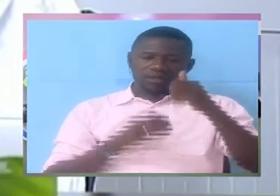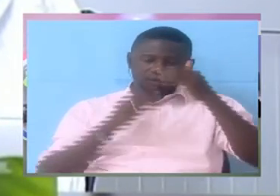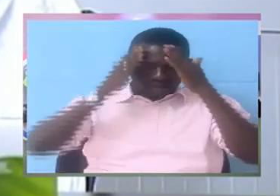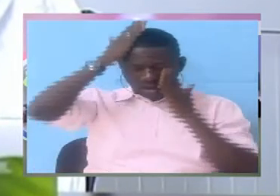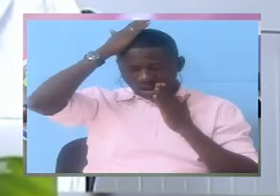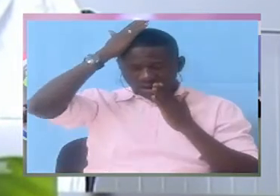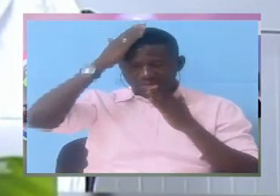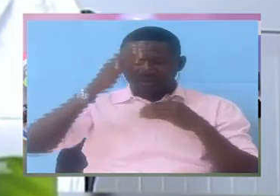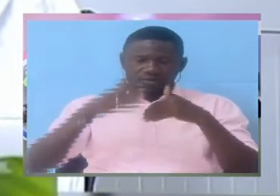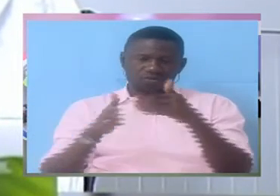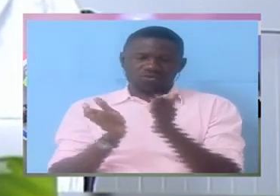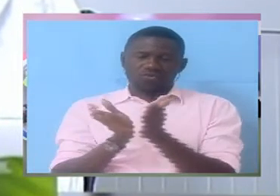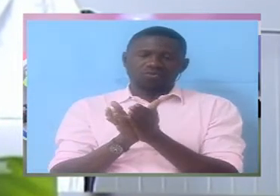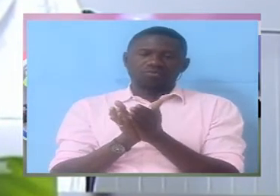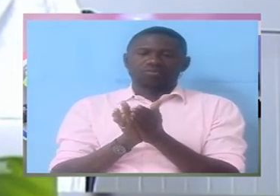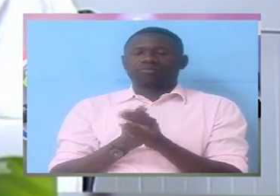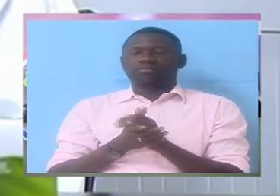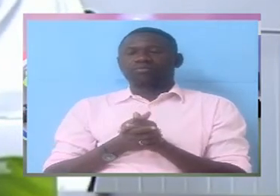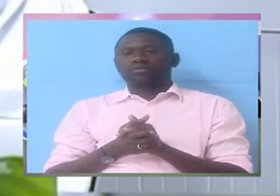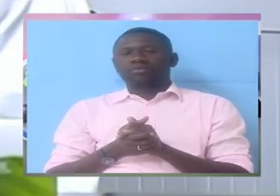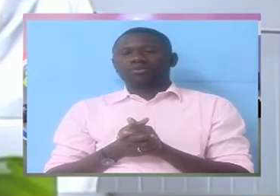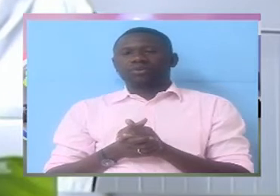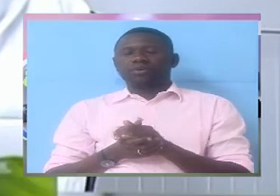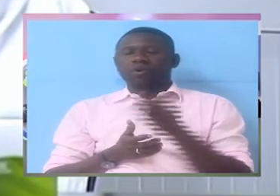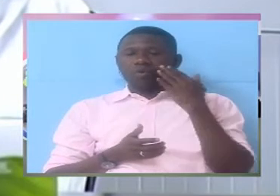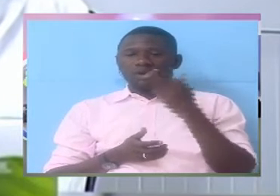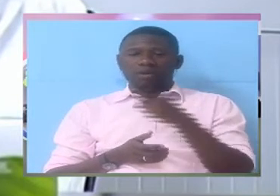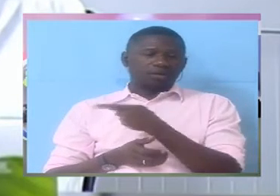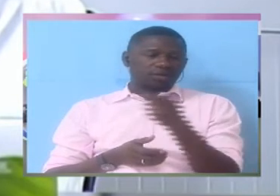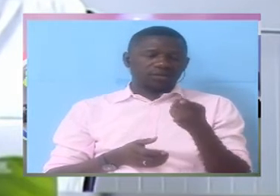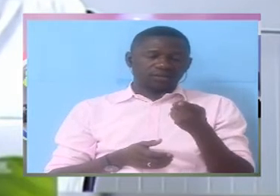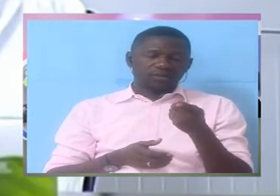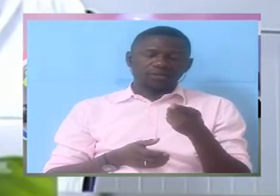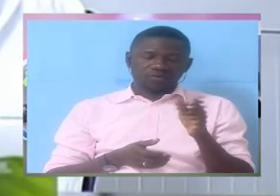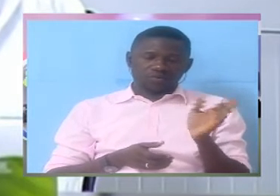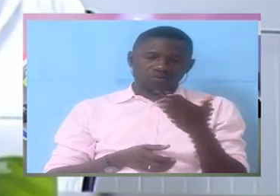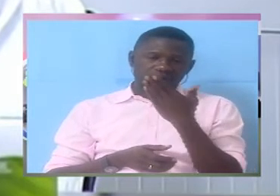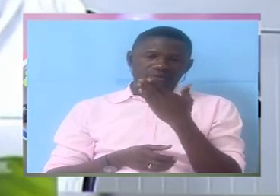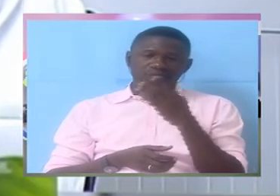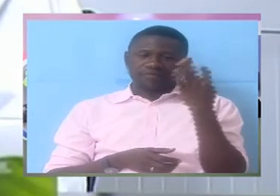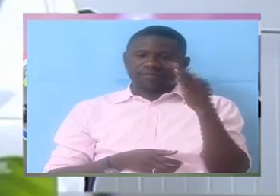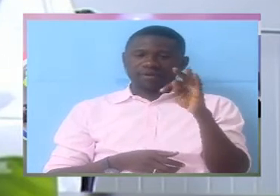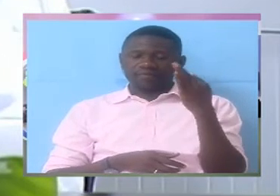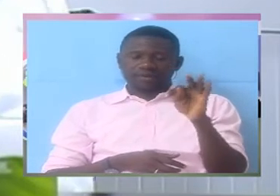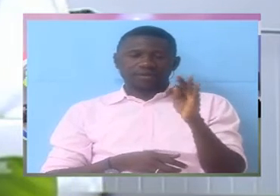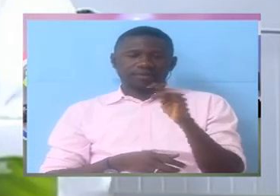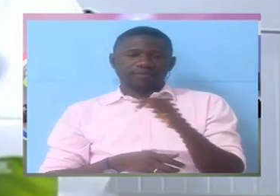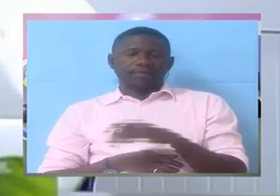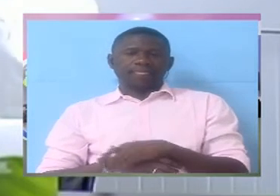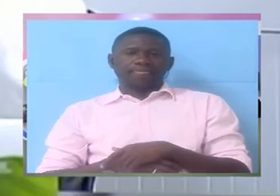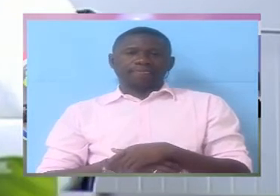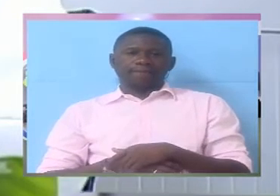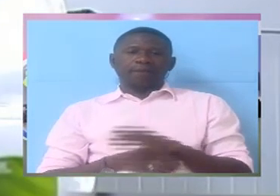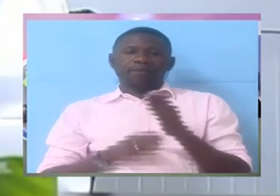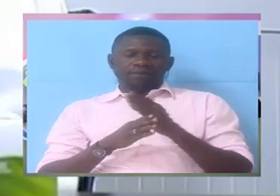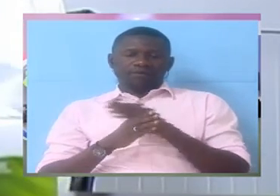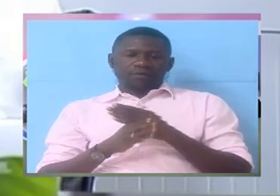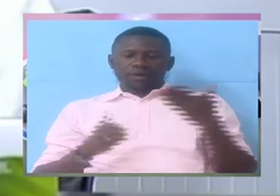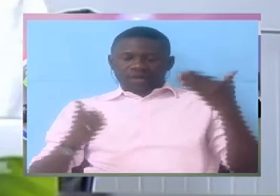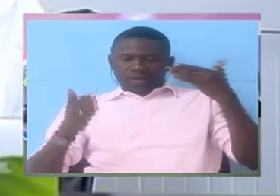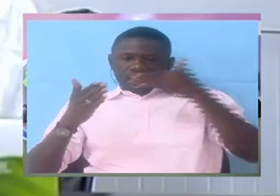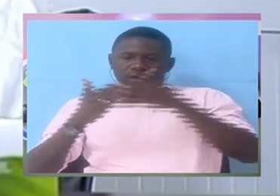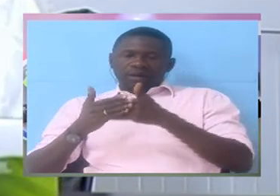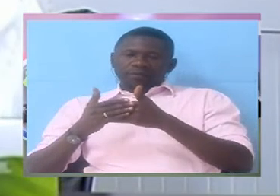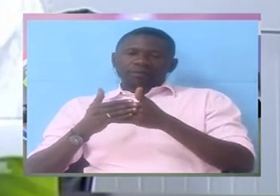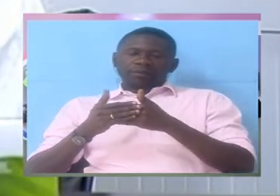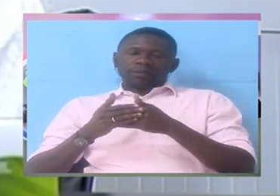anu sojaro la karola so when they went retata okay before arrival at the